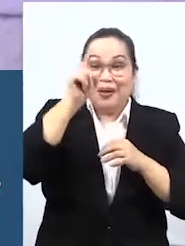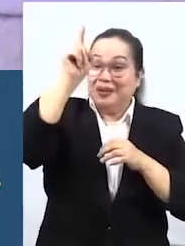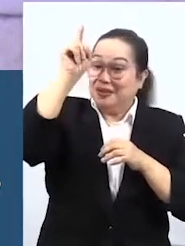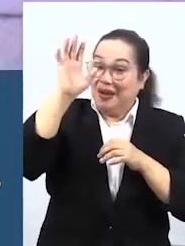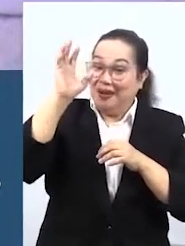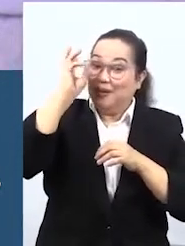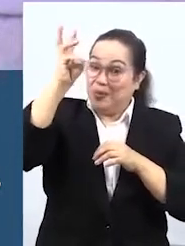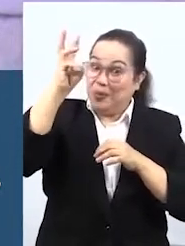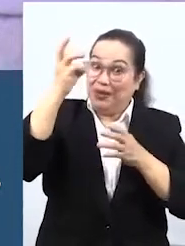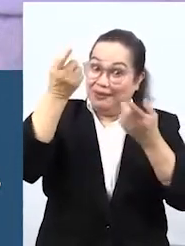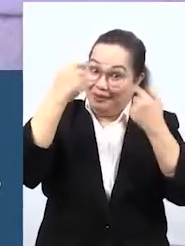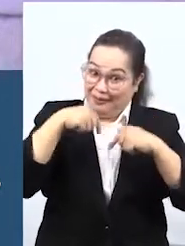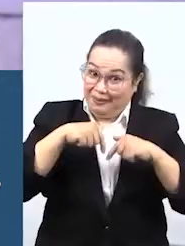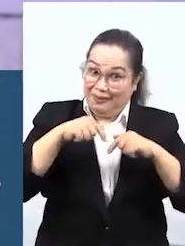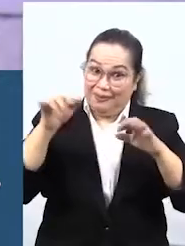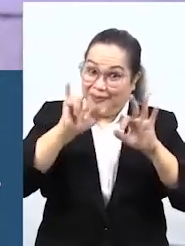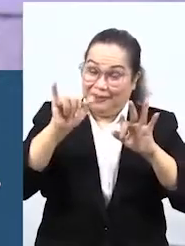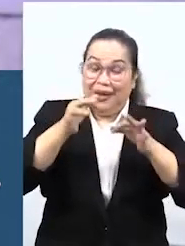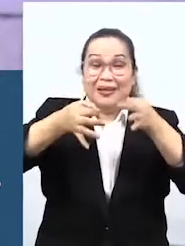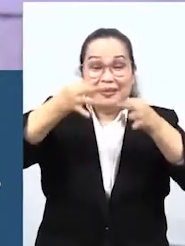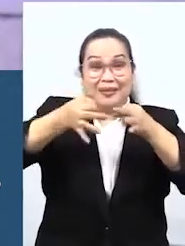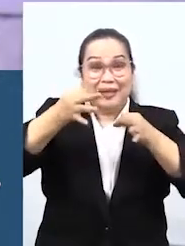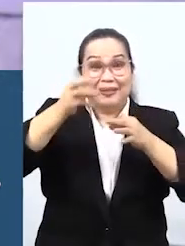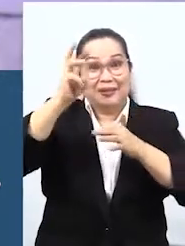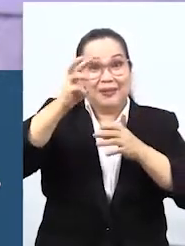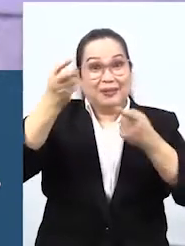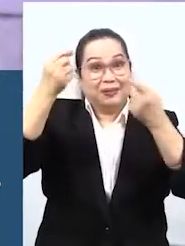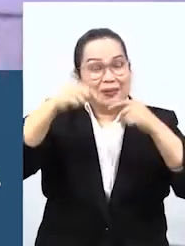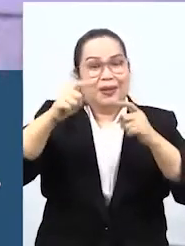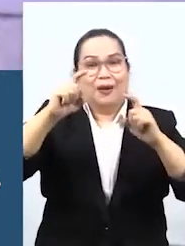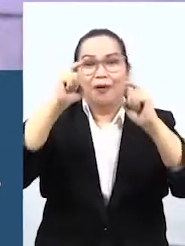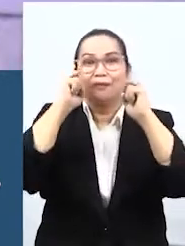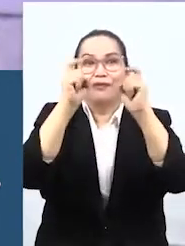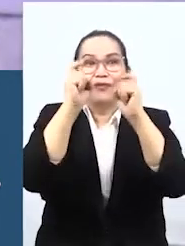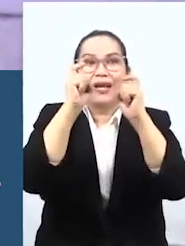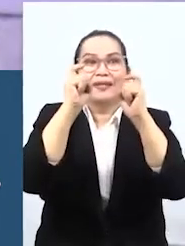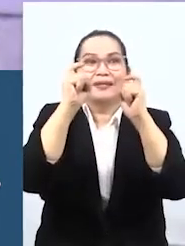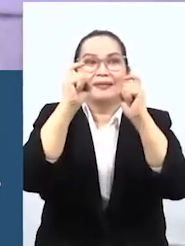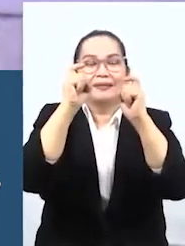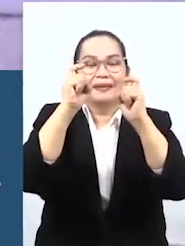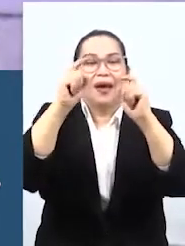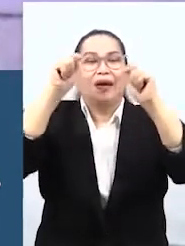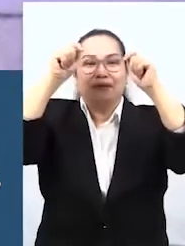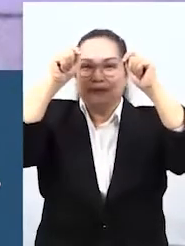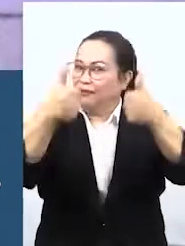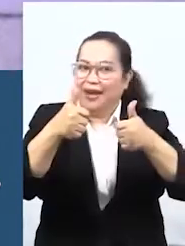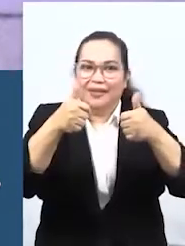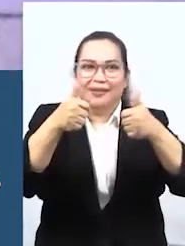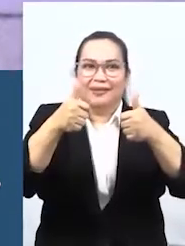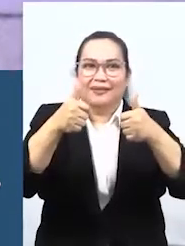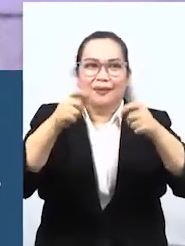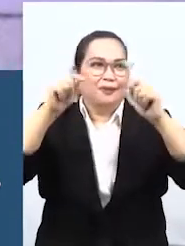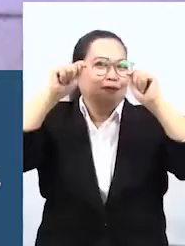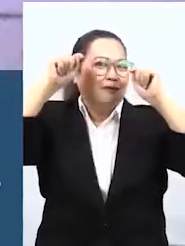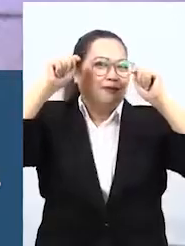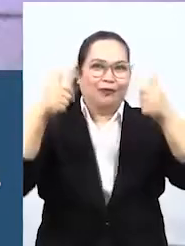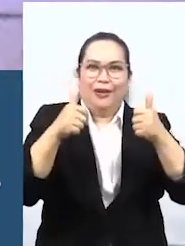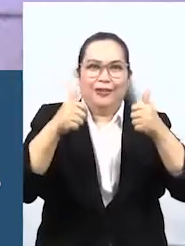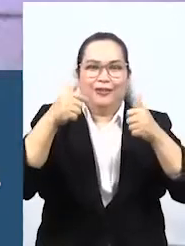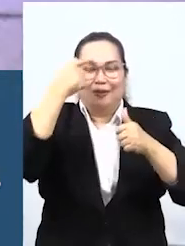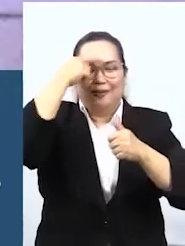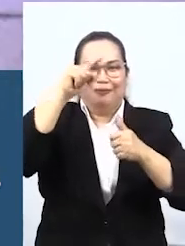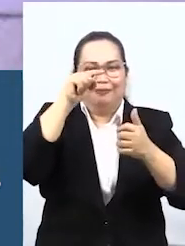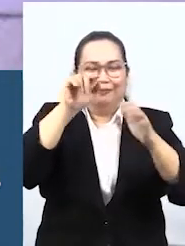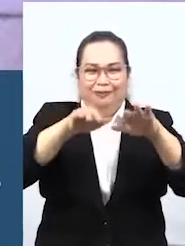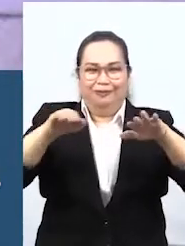come justice will come speedily quickly for his chosen ones who